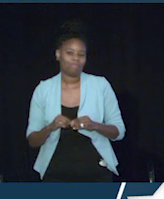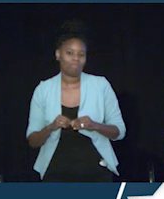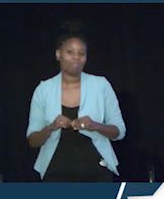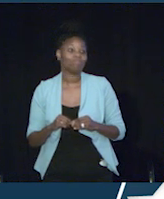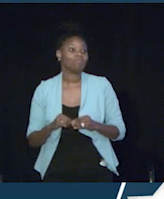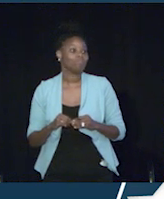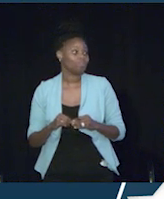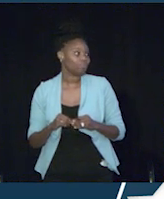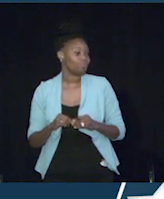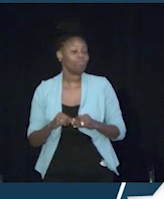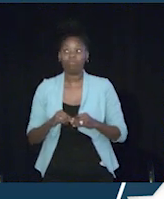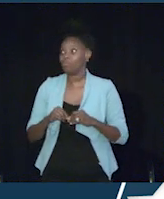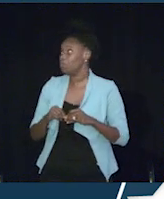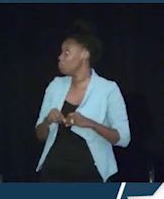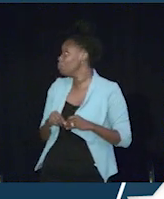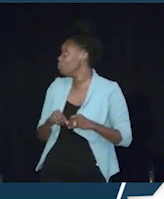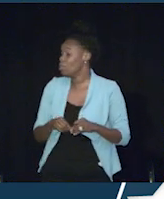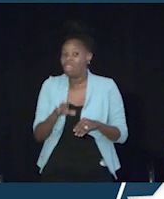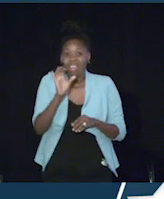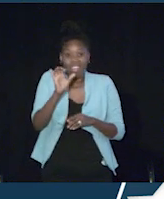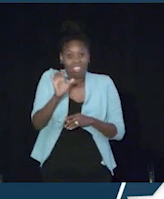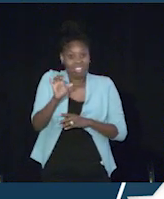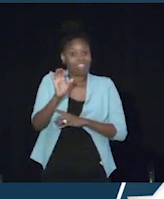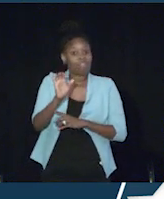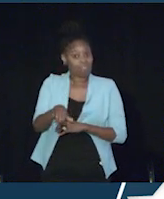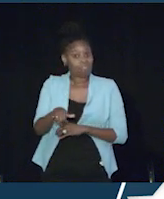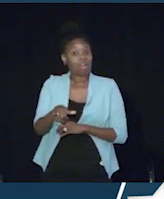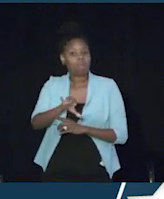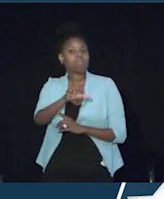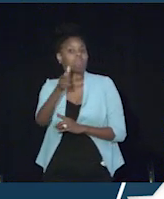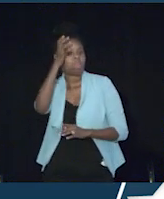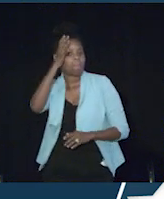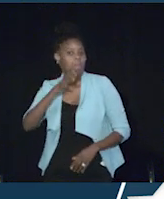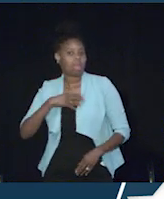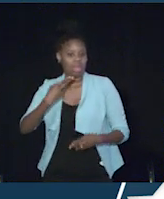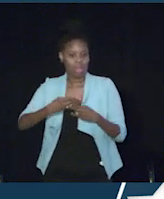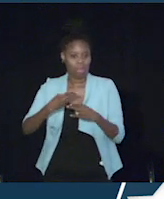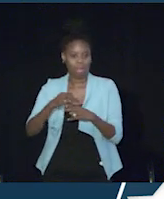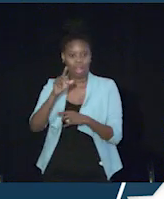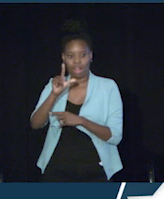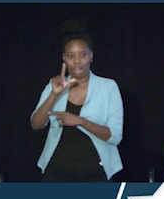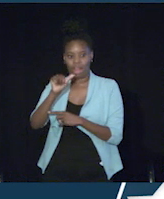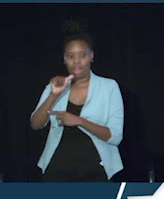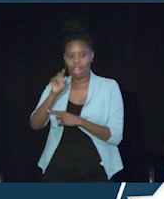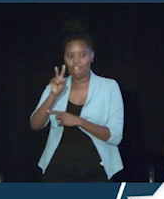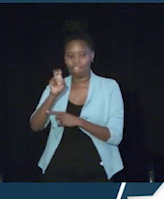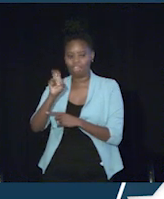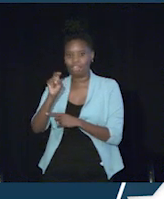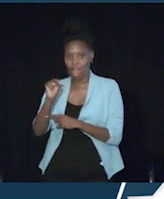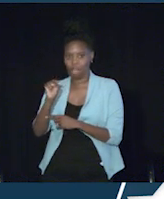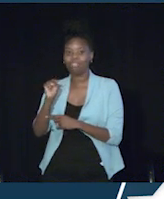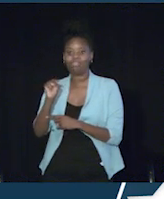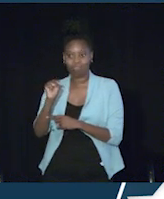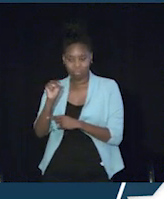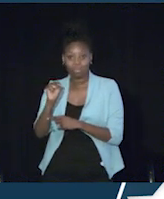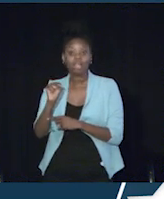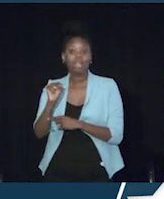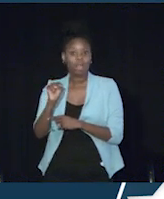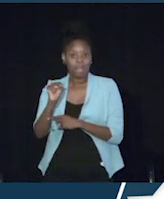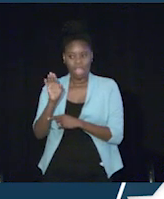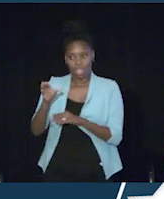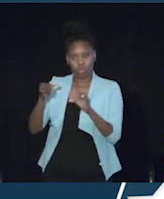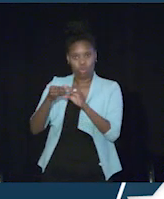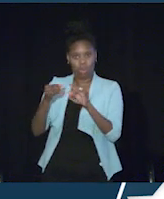This here is a story of another young man named Levon. Prior to coming to VR, Levon had